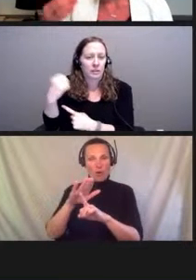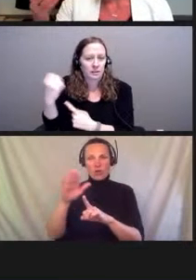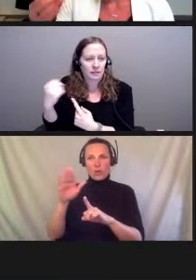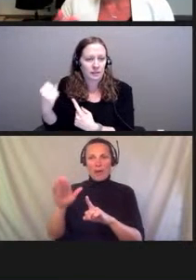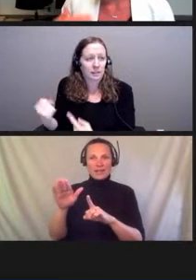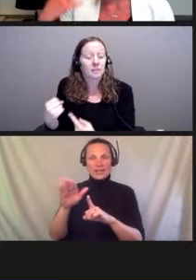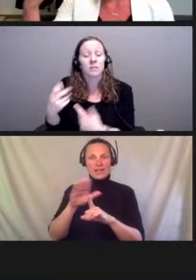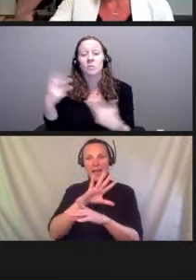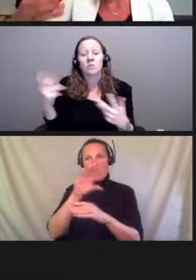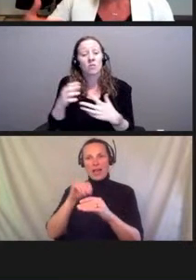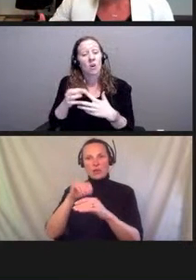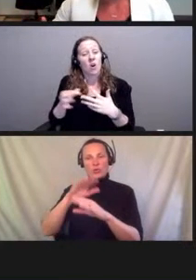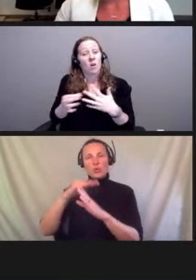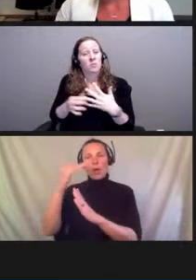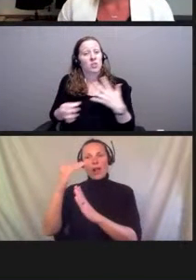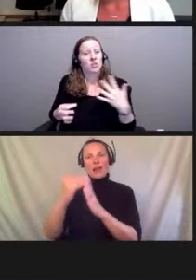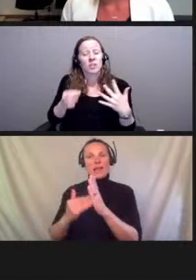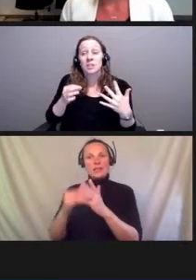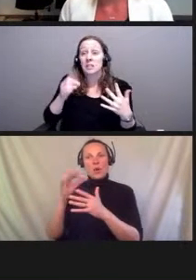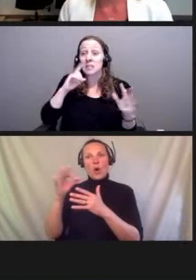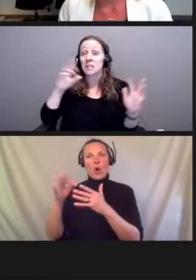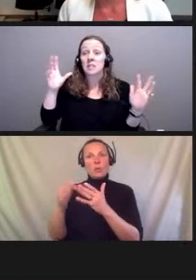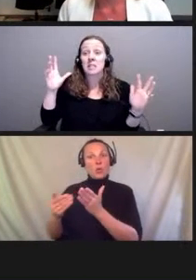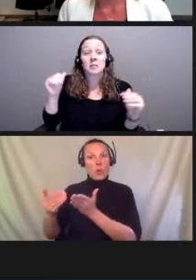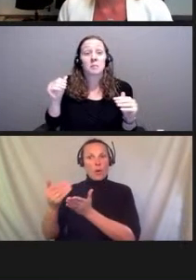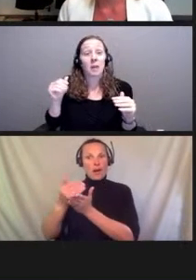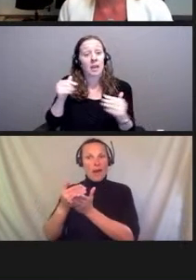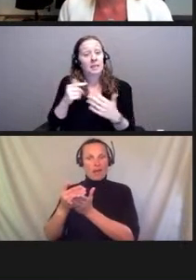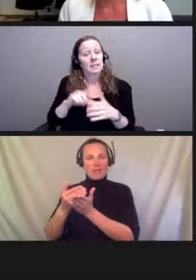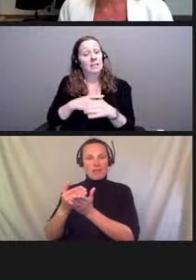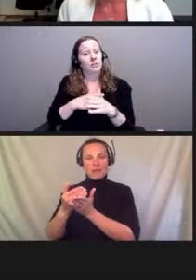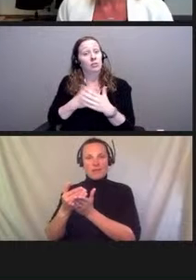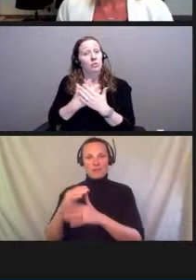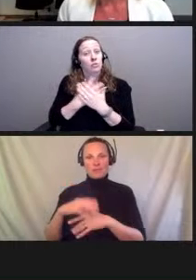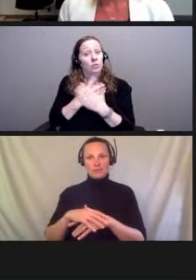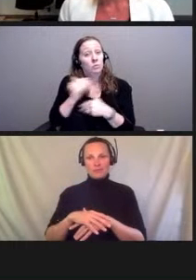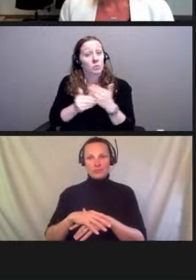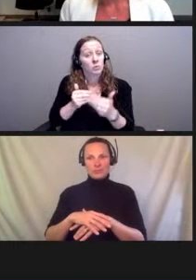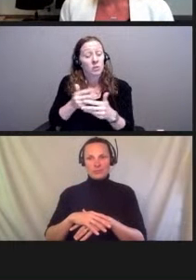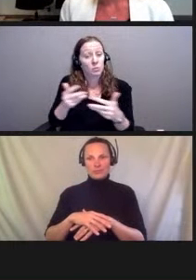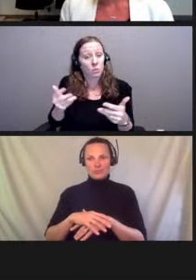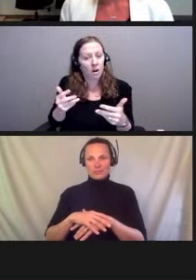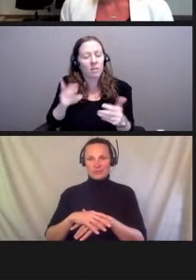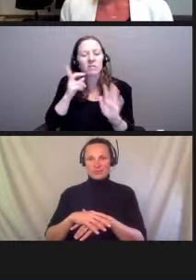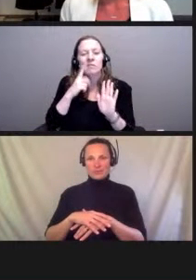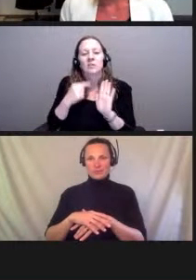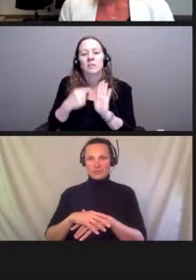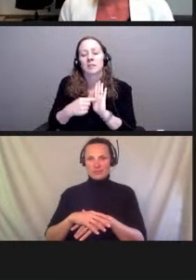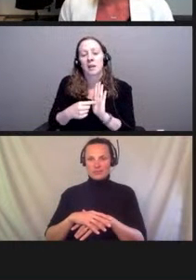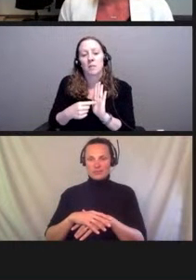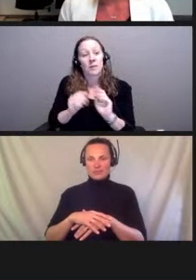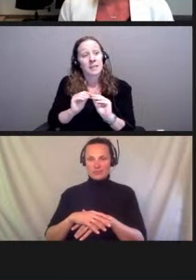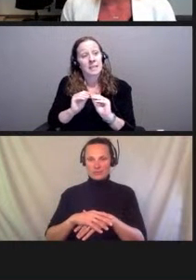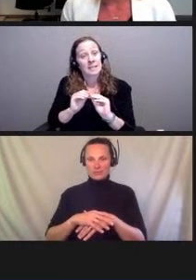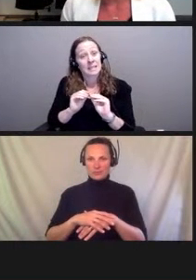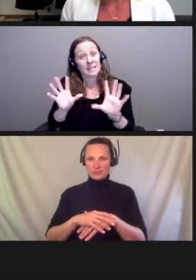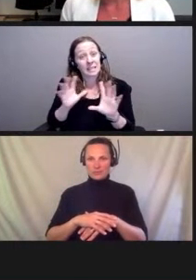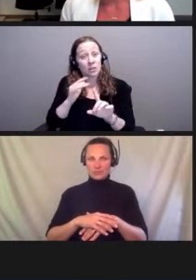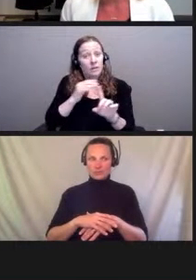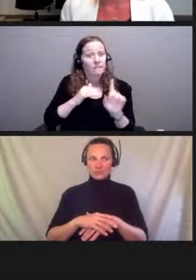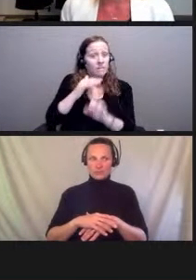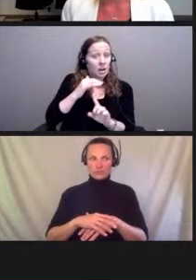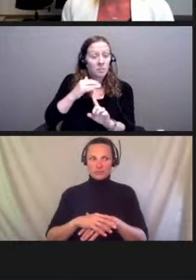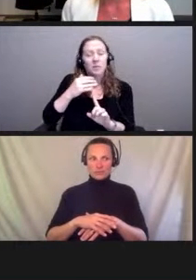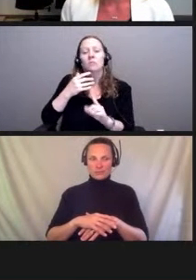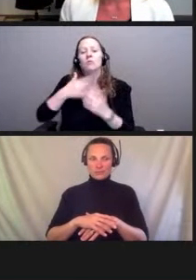that are expected to kind of make its way through this initial screening process would be options that have clear environmental and social